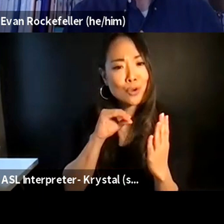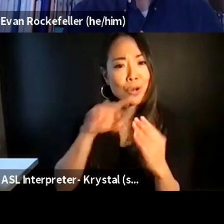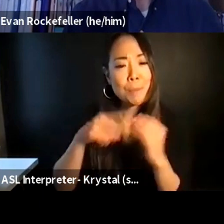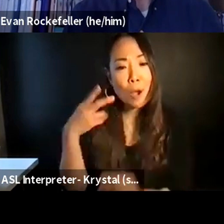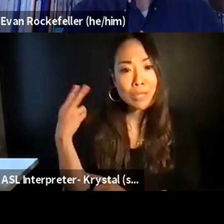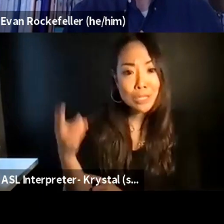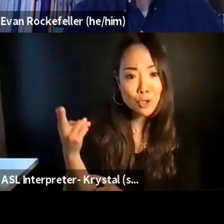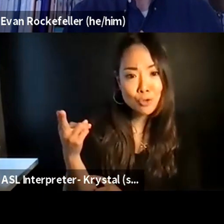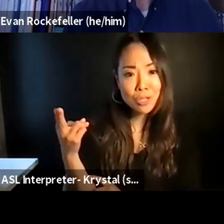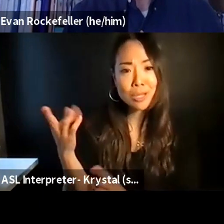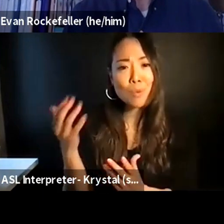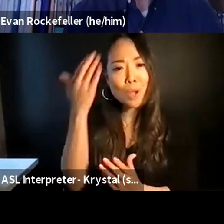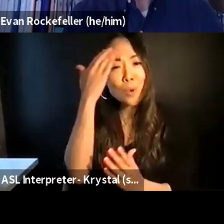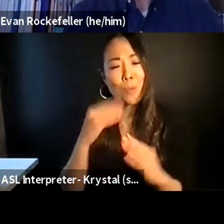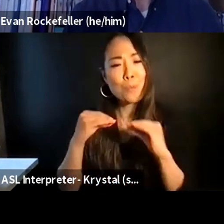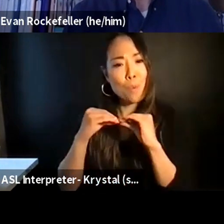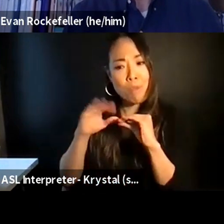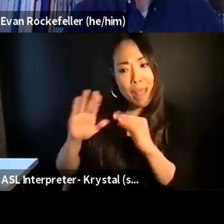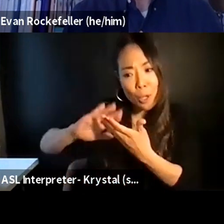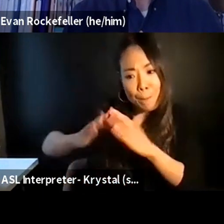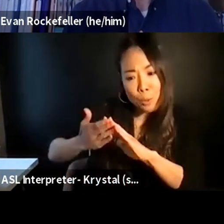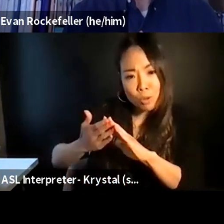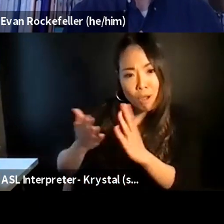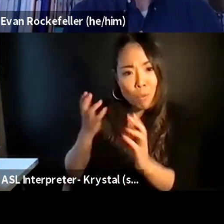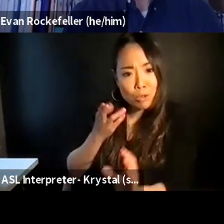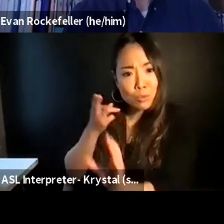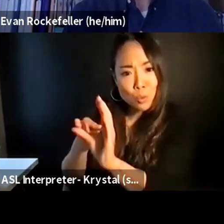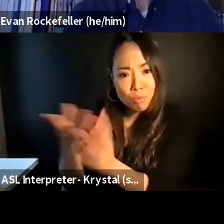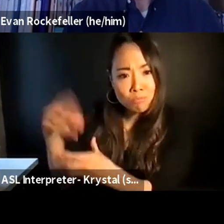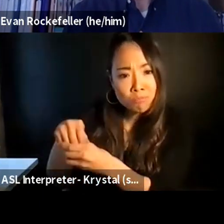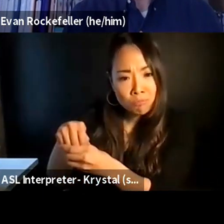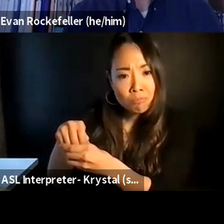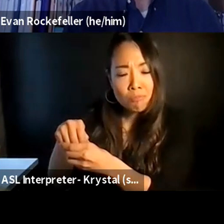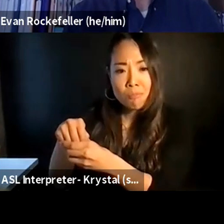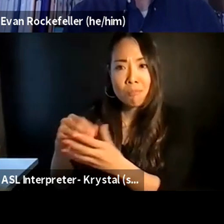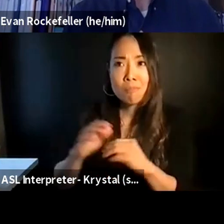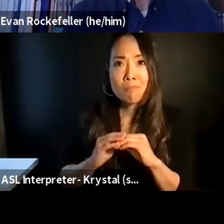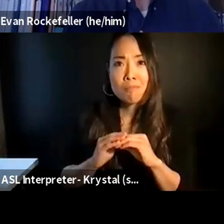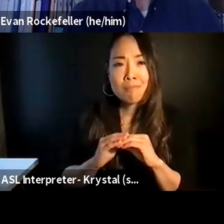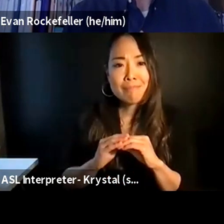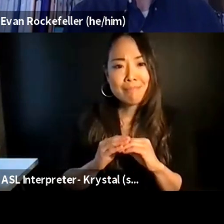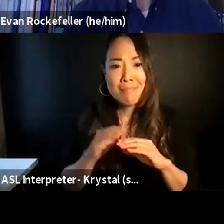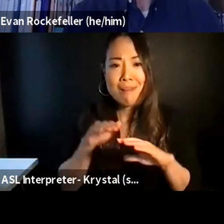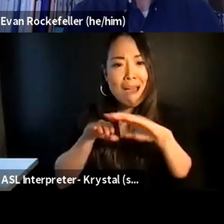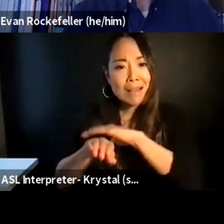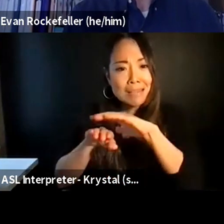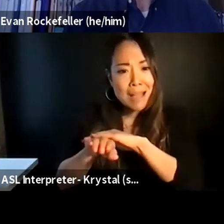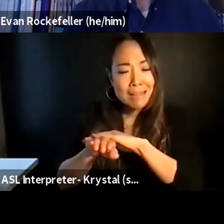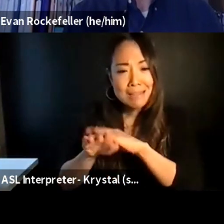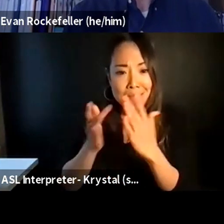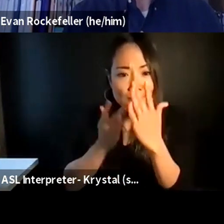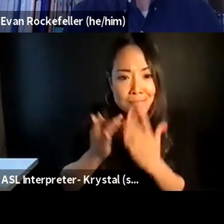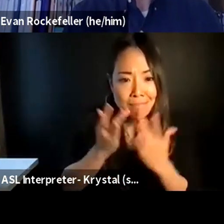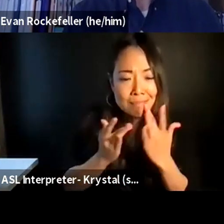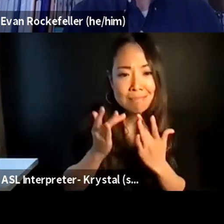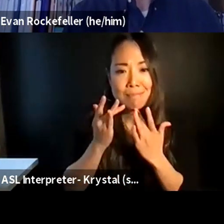of and learn more about the community that I wish to join. So I think that lack of access, that lack of the ability to find information and share it